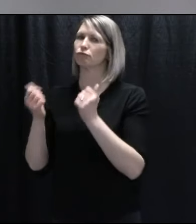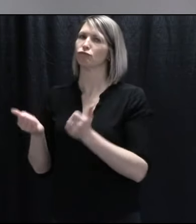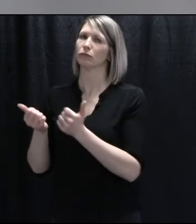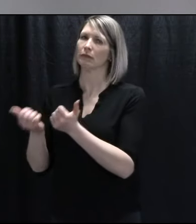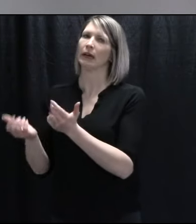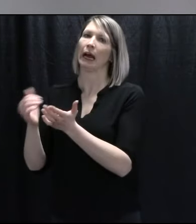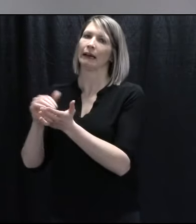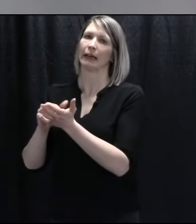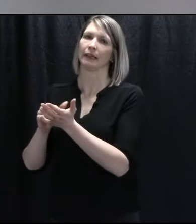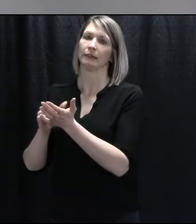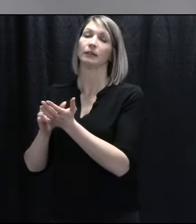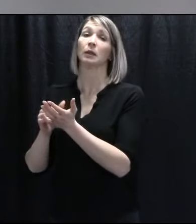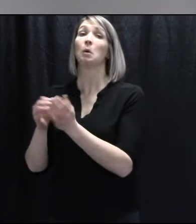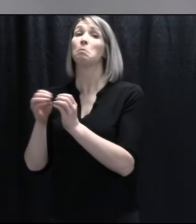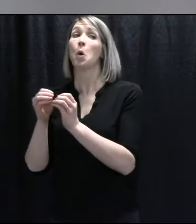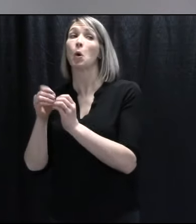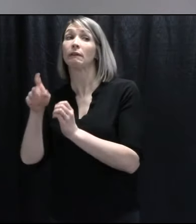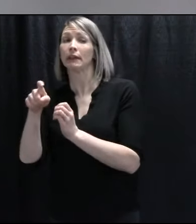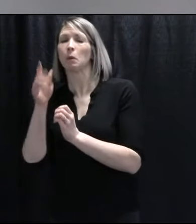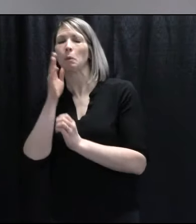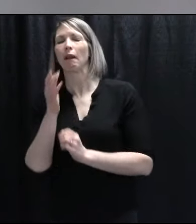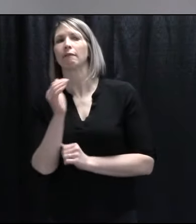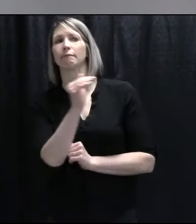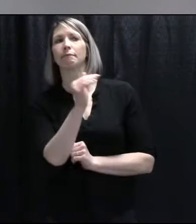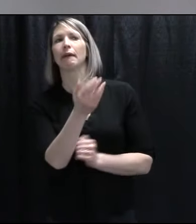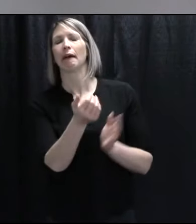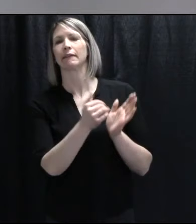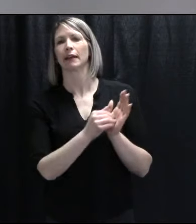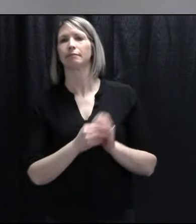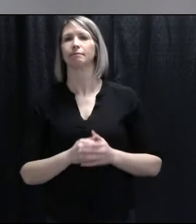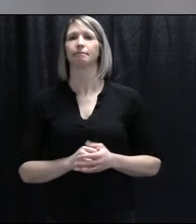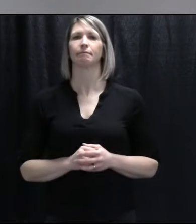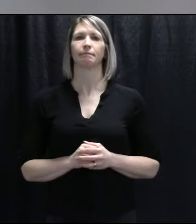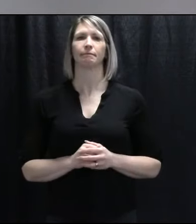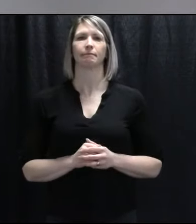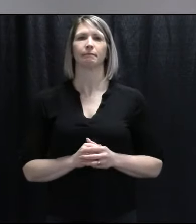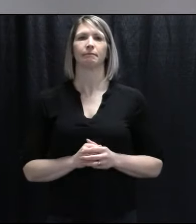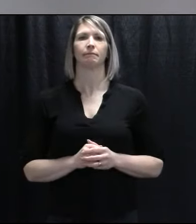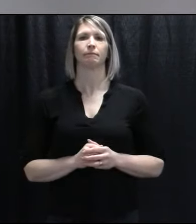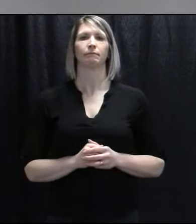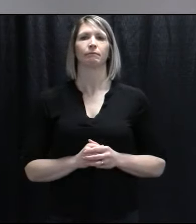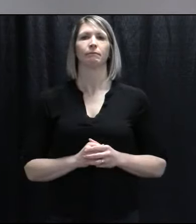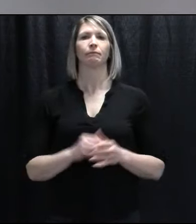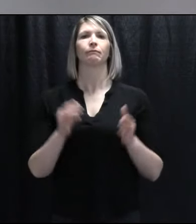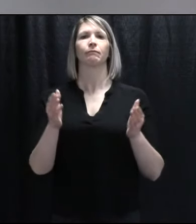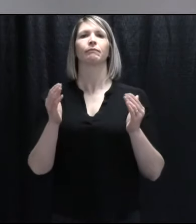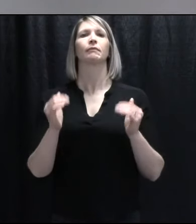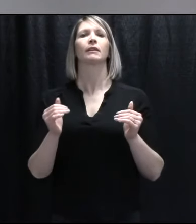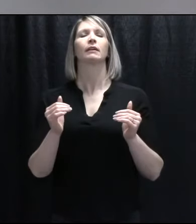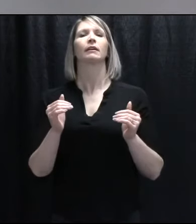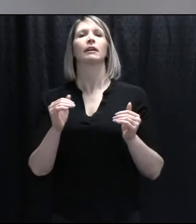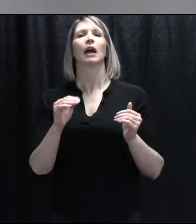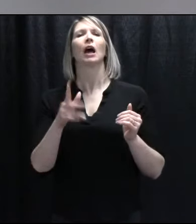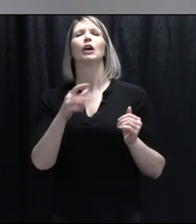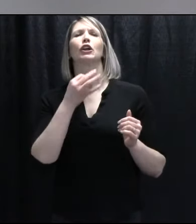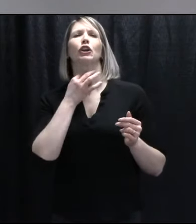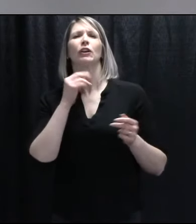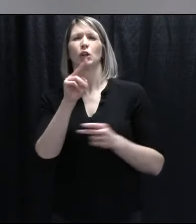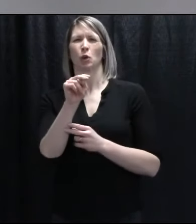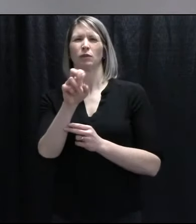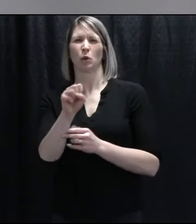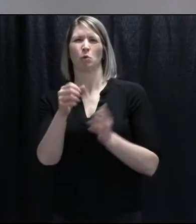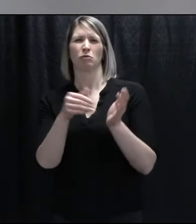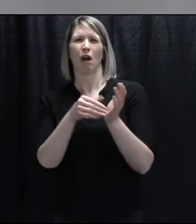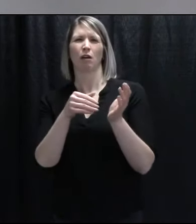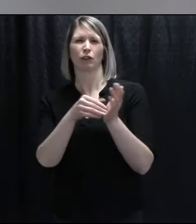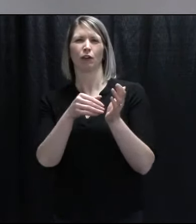on a daily basis almost. Dr. Stanfield Underwear in Truro, Nova Scotia is talking about ramping up